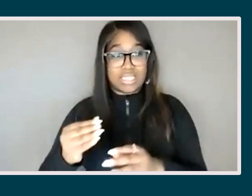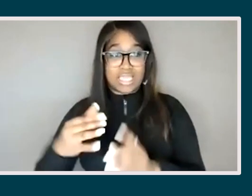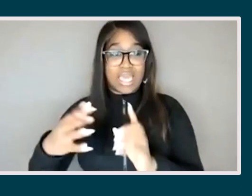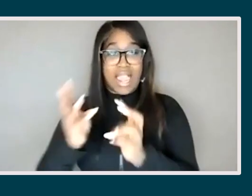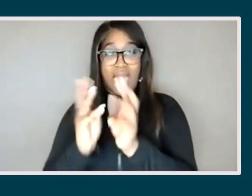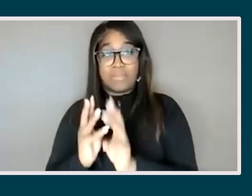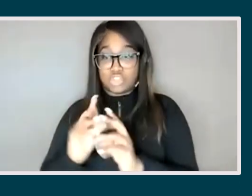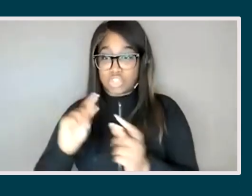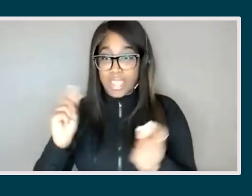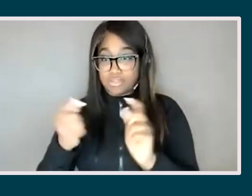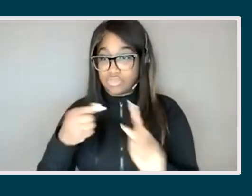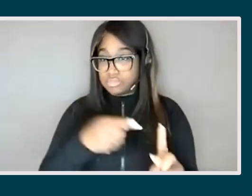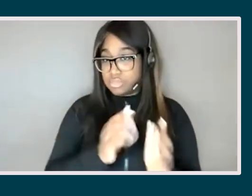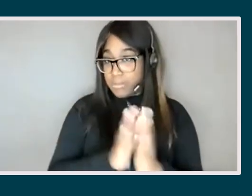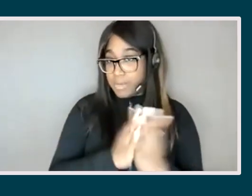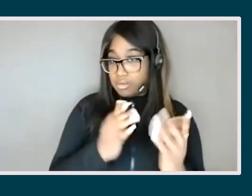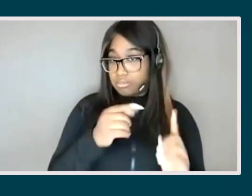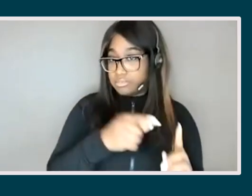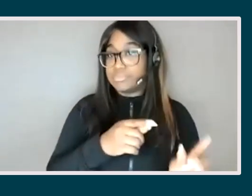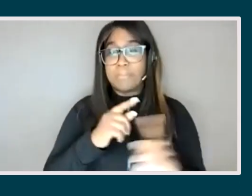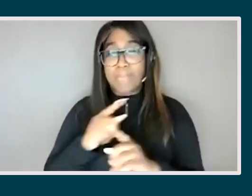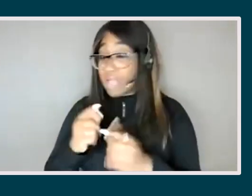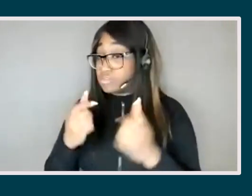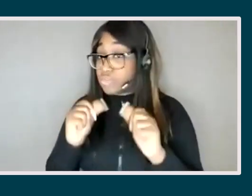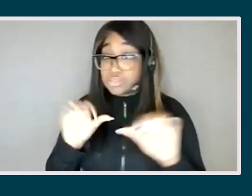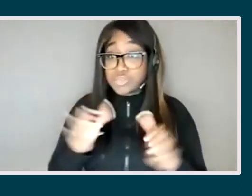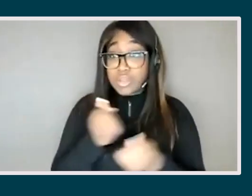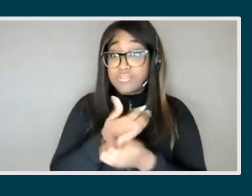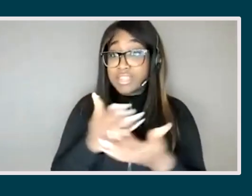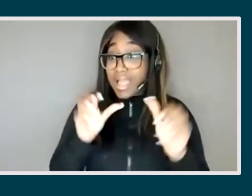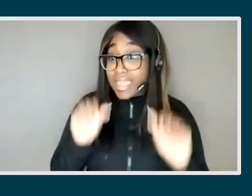basically I was able to do what I could and then let the outcome go.